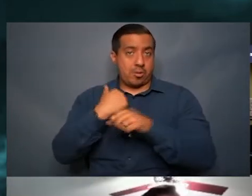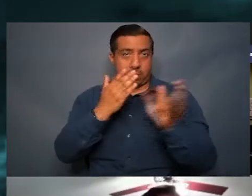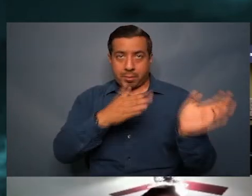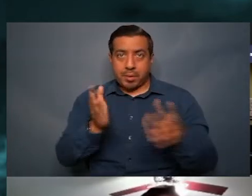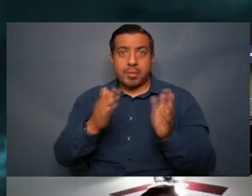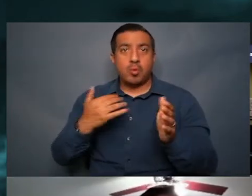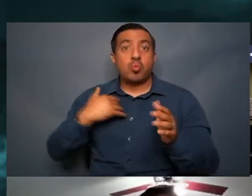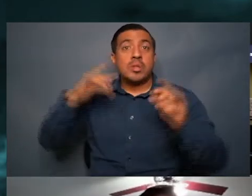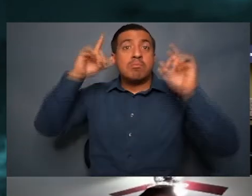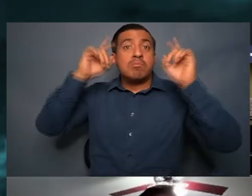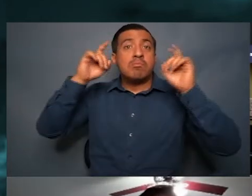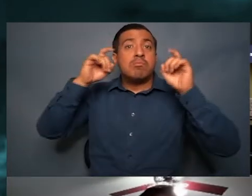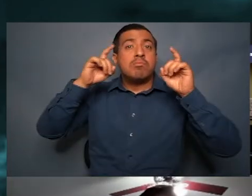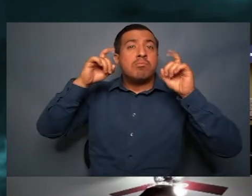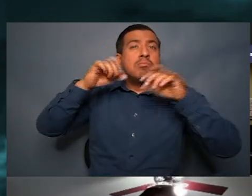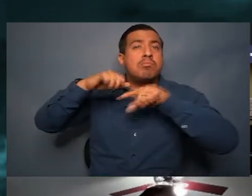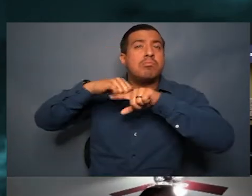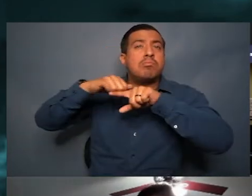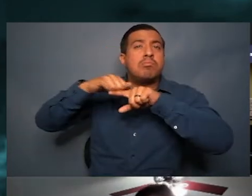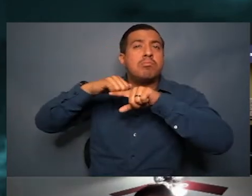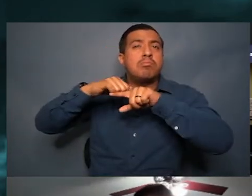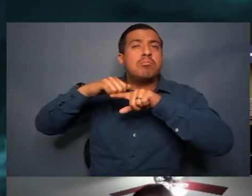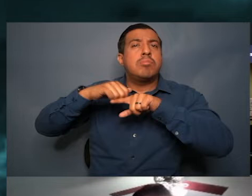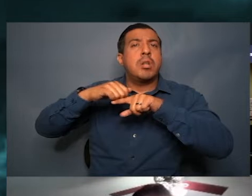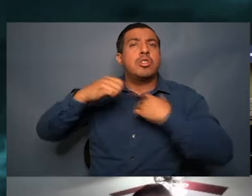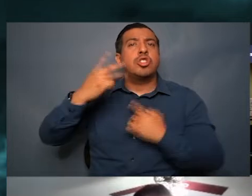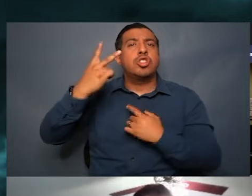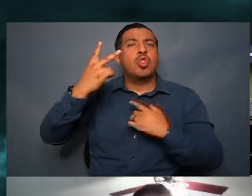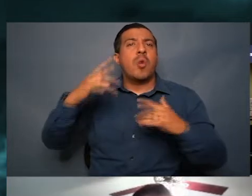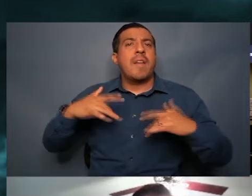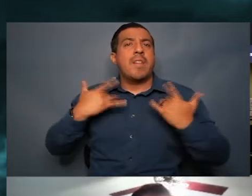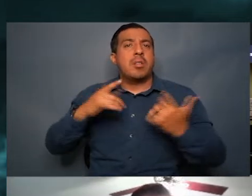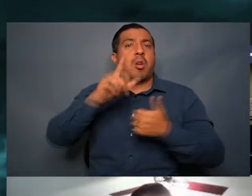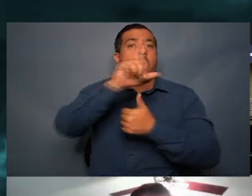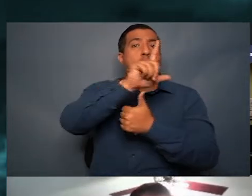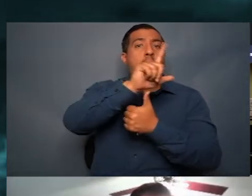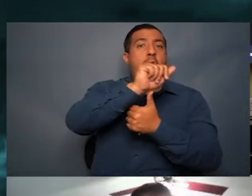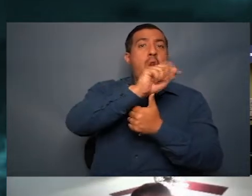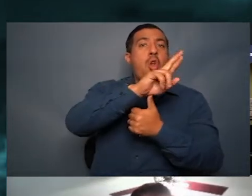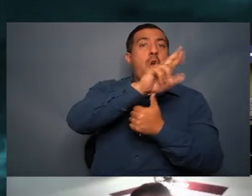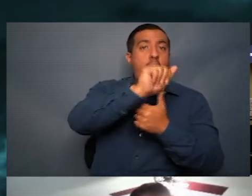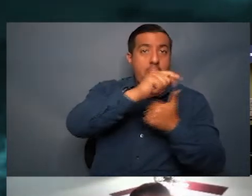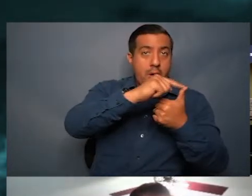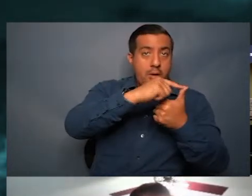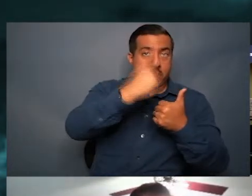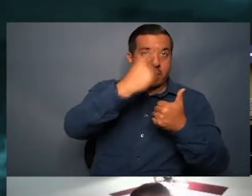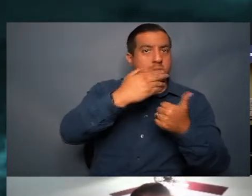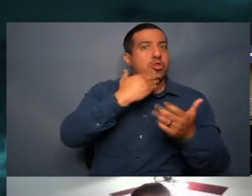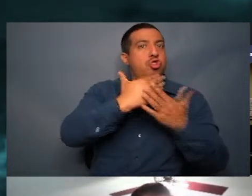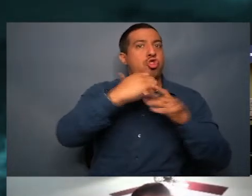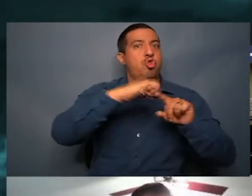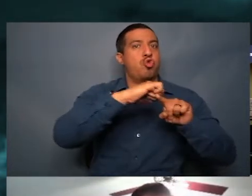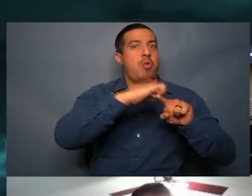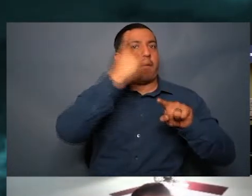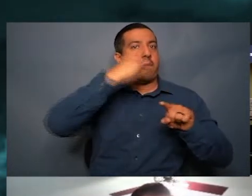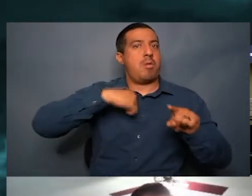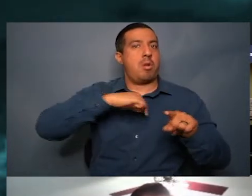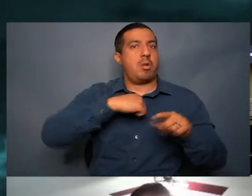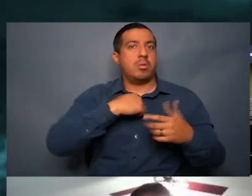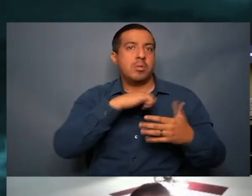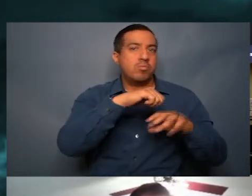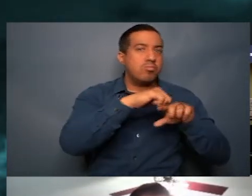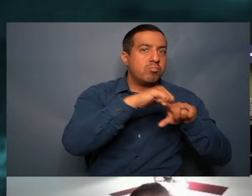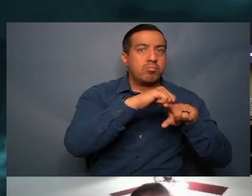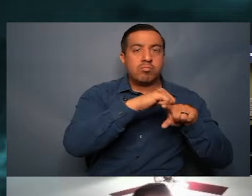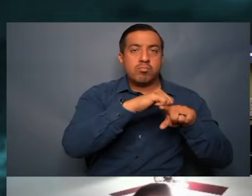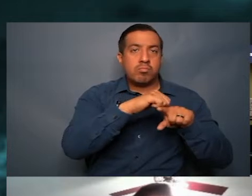to test it out with 2 events last year, being Hurricane Laura, probably a very good exercise for us when we thought we were